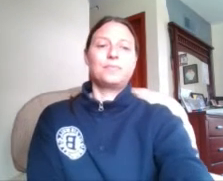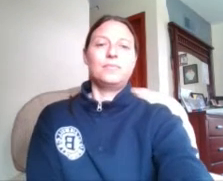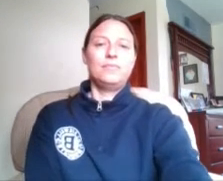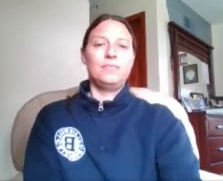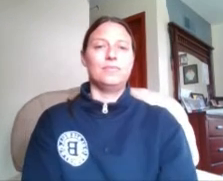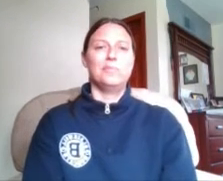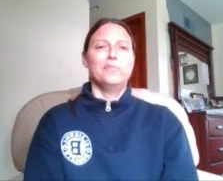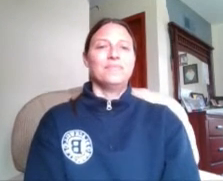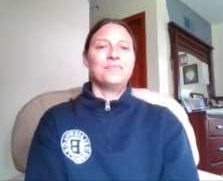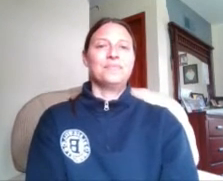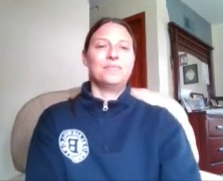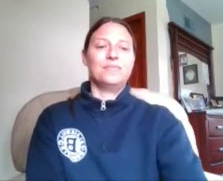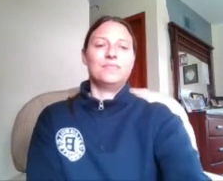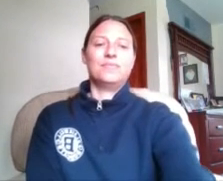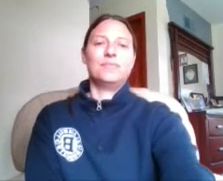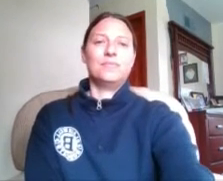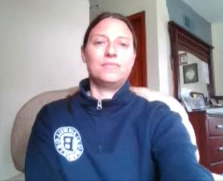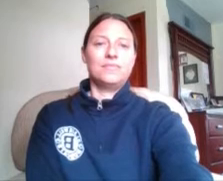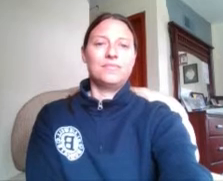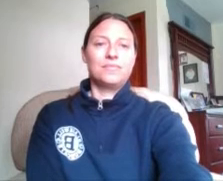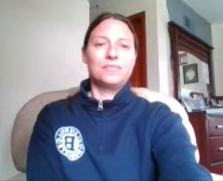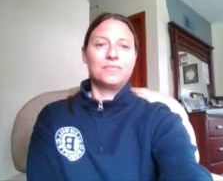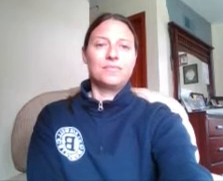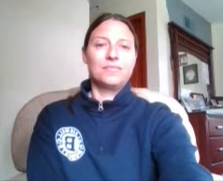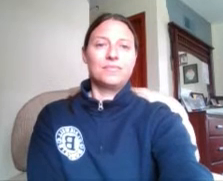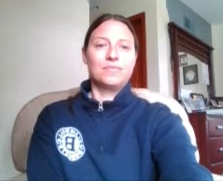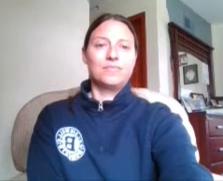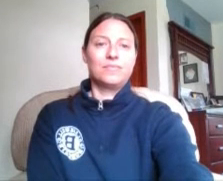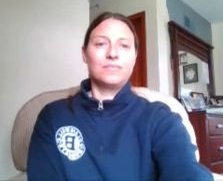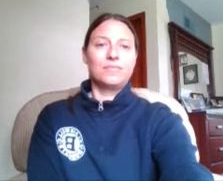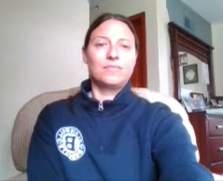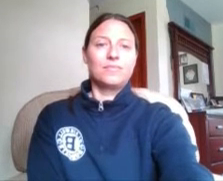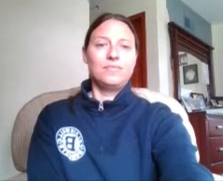is that we swam 15%